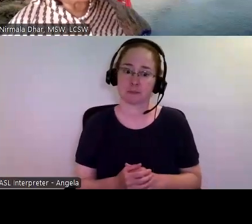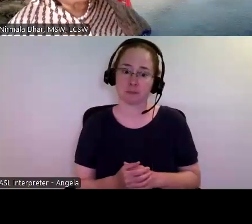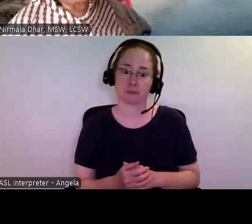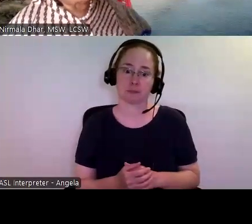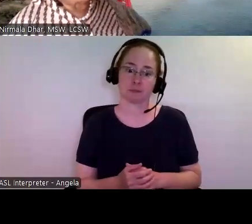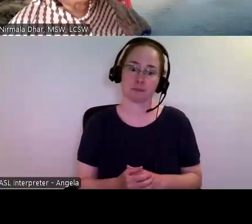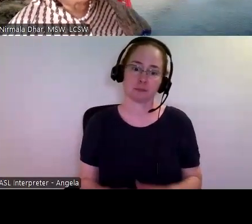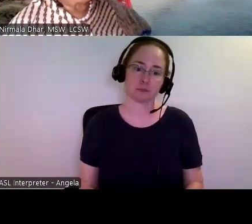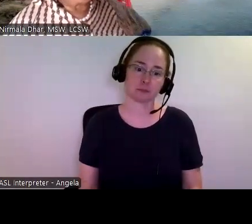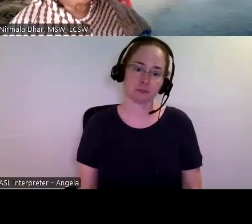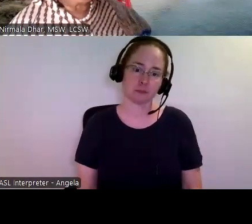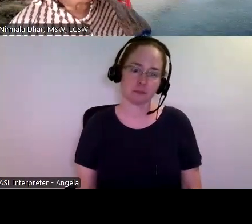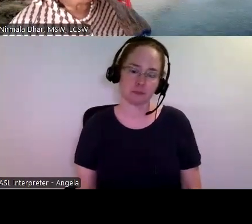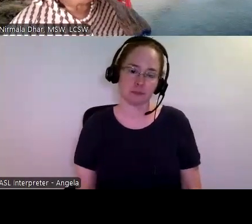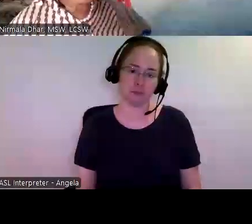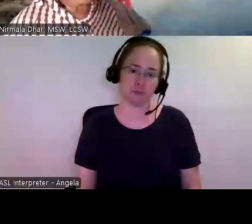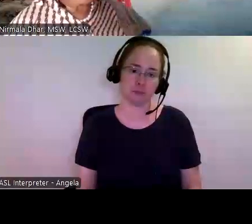Next slide.